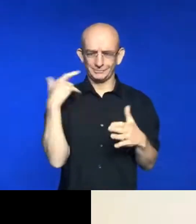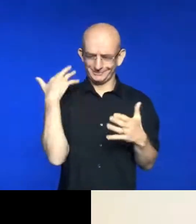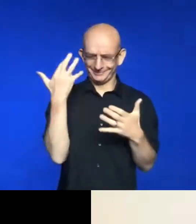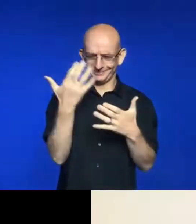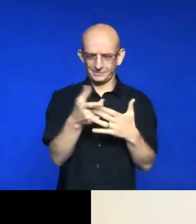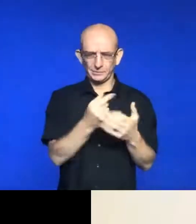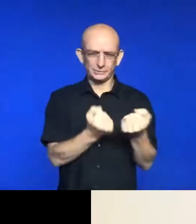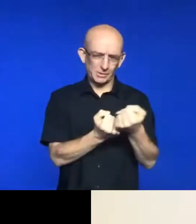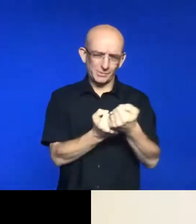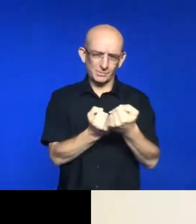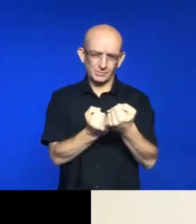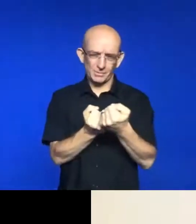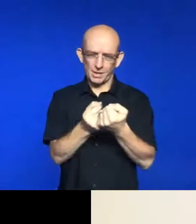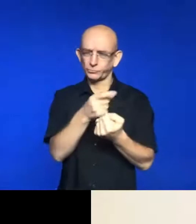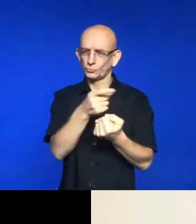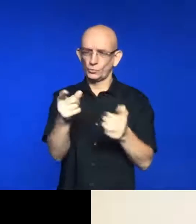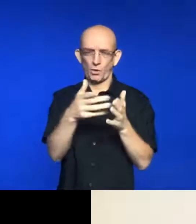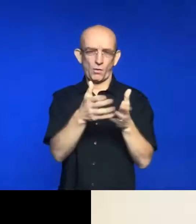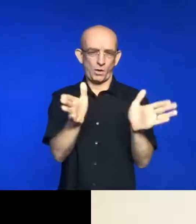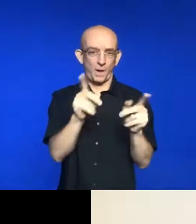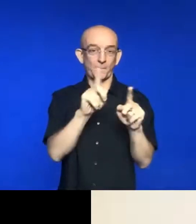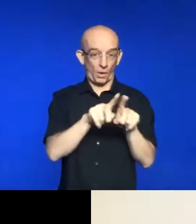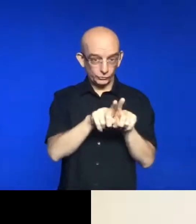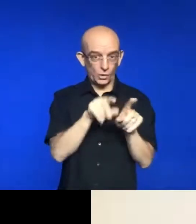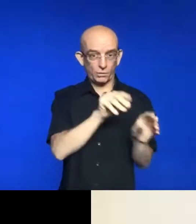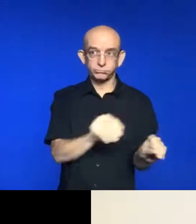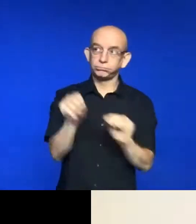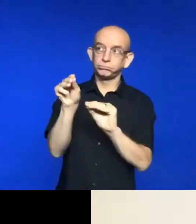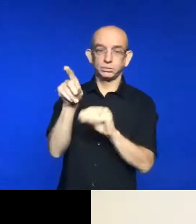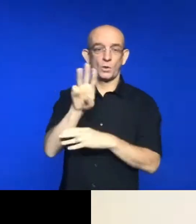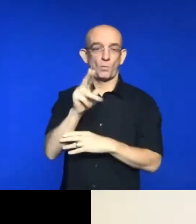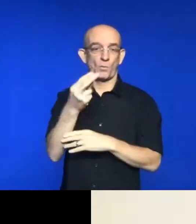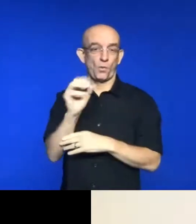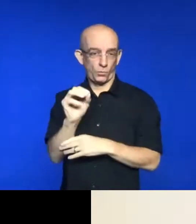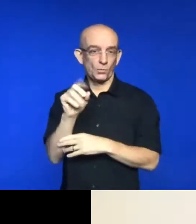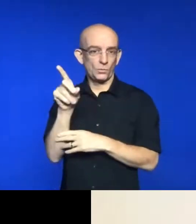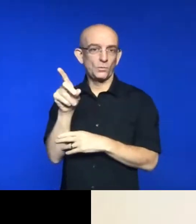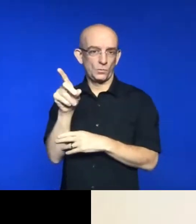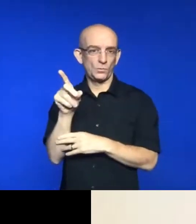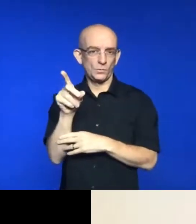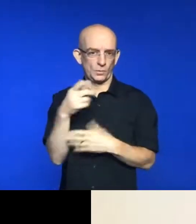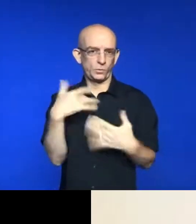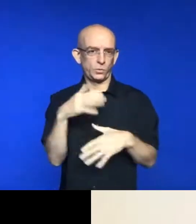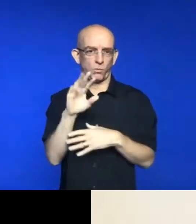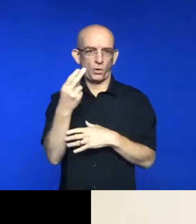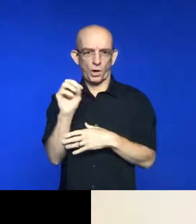WHO to take the agenda of disability and persons with